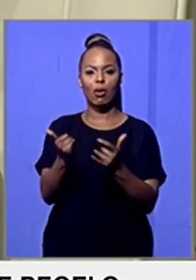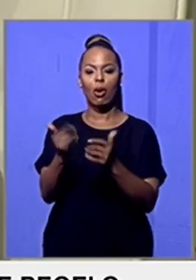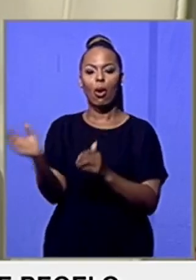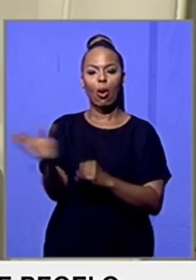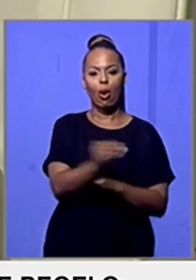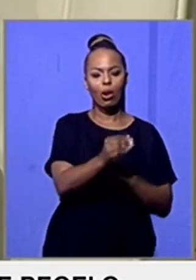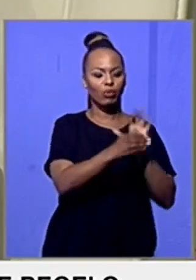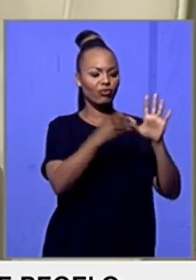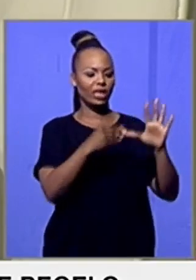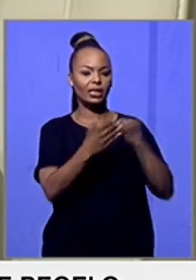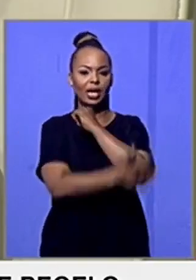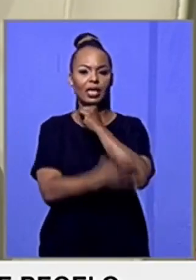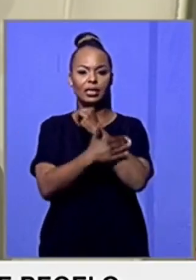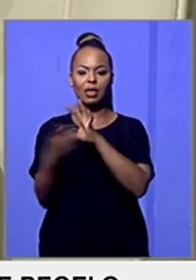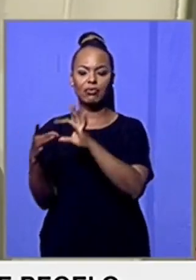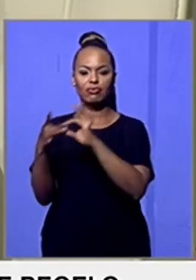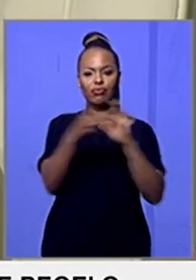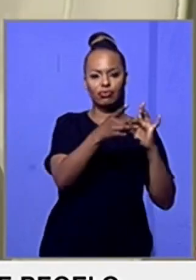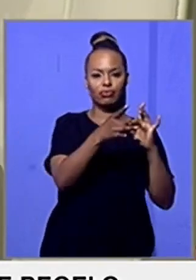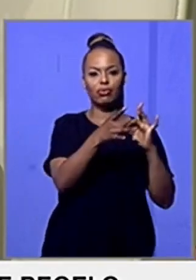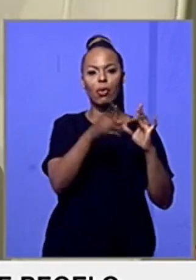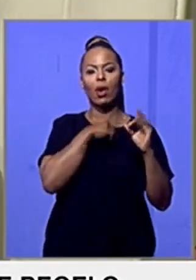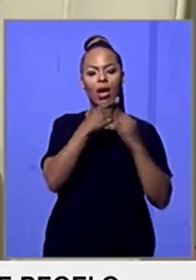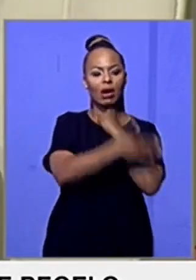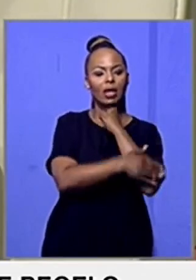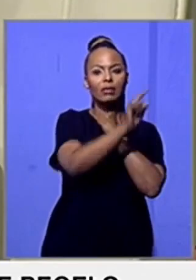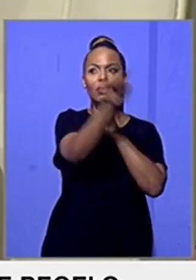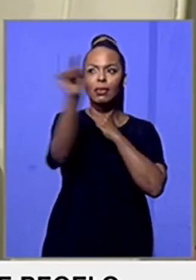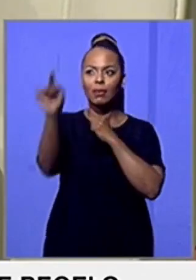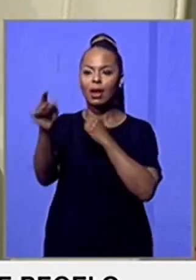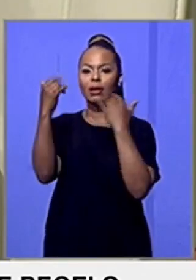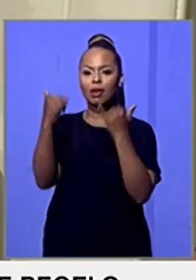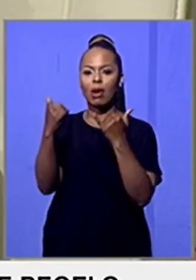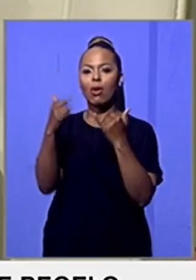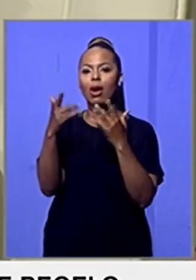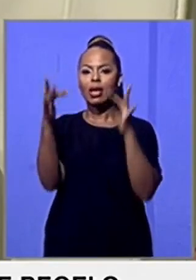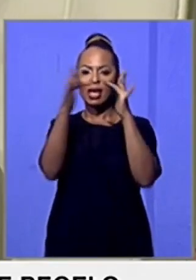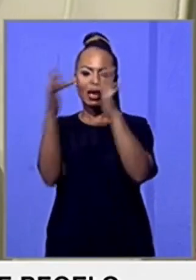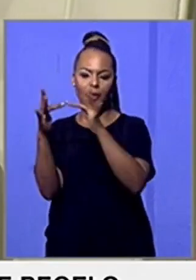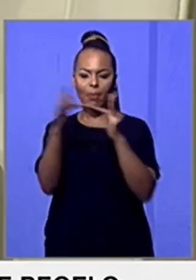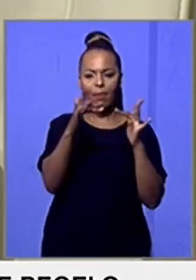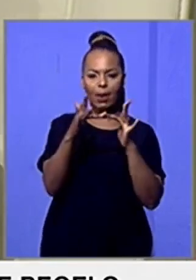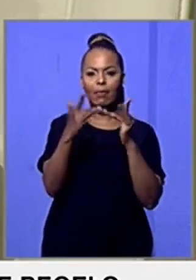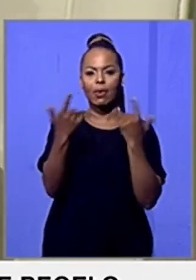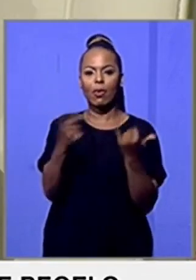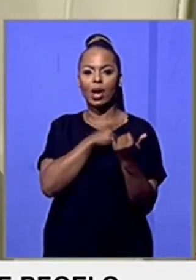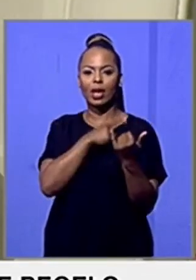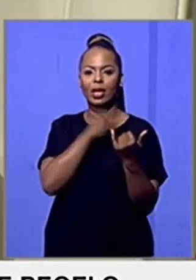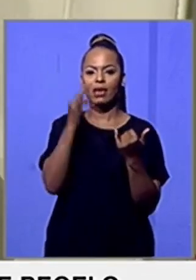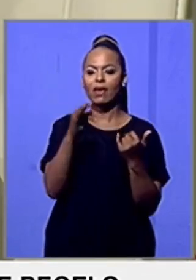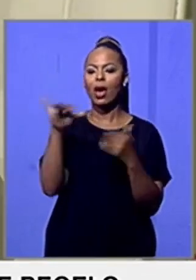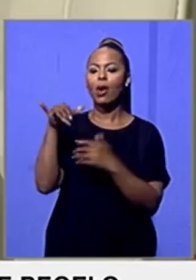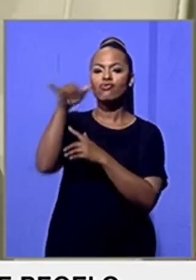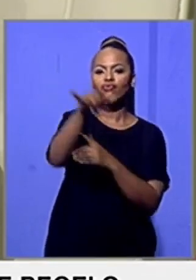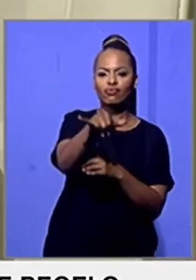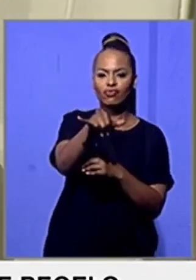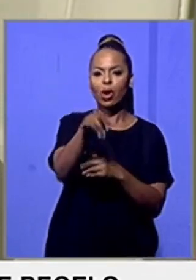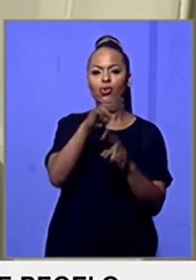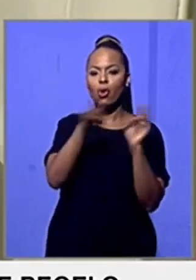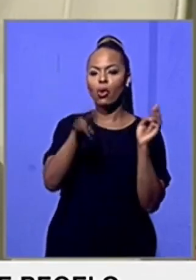the BRICS countries, because without air connection there is no flow of passengers, there is no flow of tourism